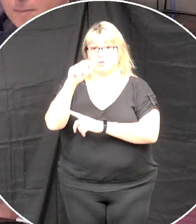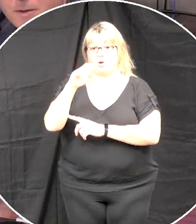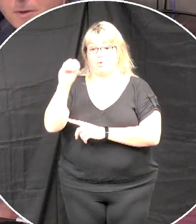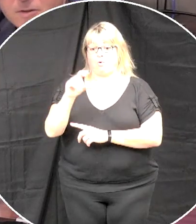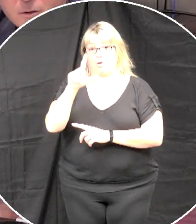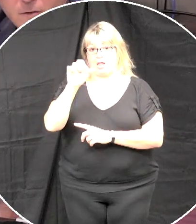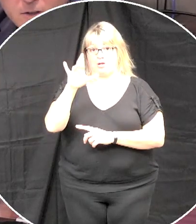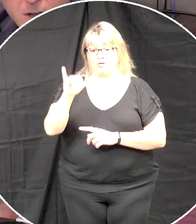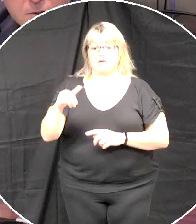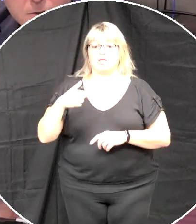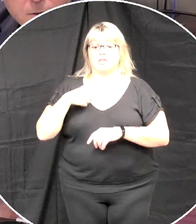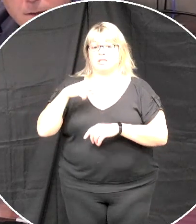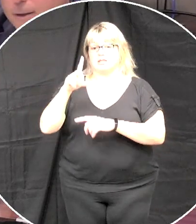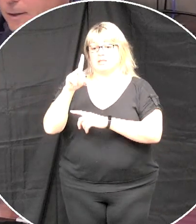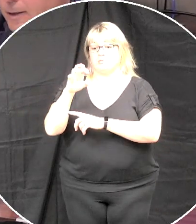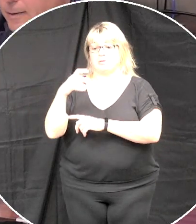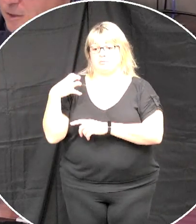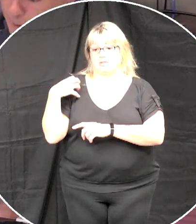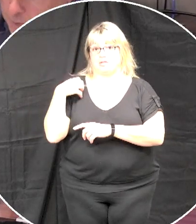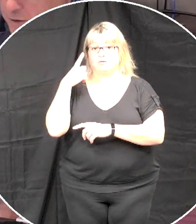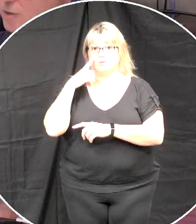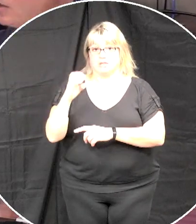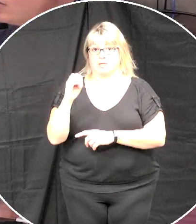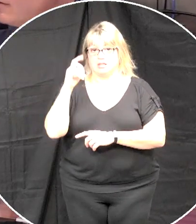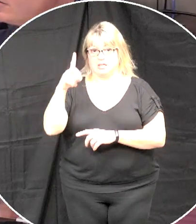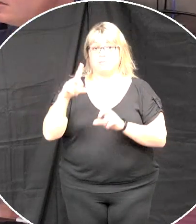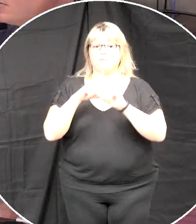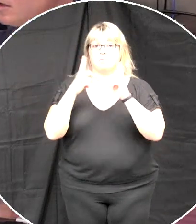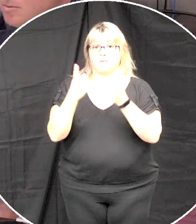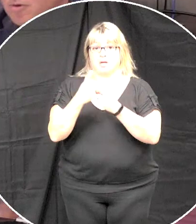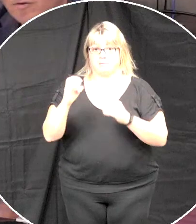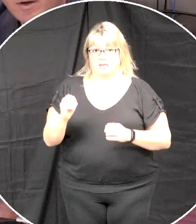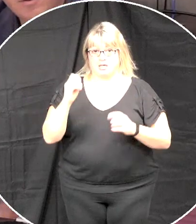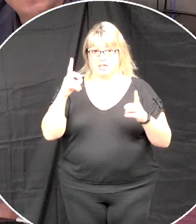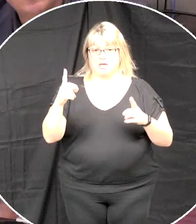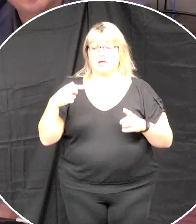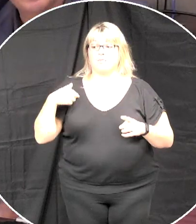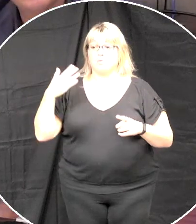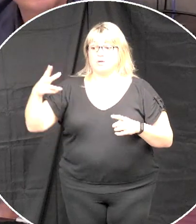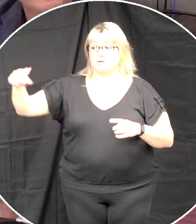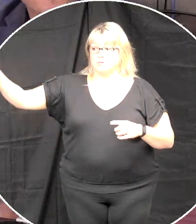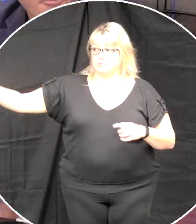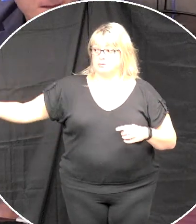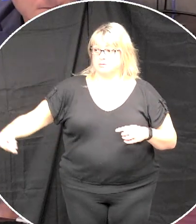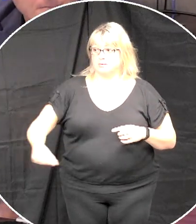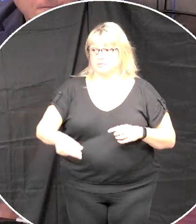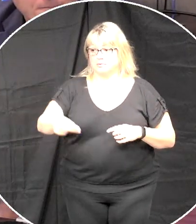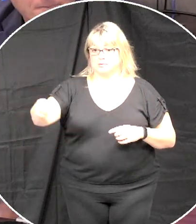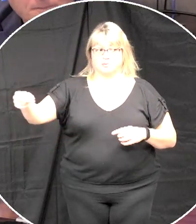the Deputy Minister of Education. It's the Department of Education, obviously, so I'd like to move around this way.